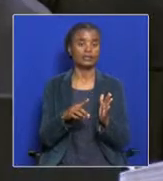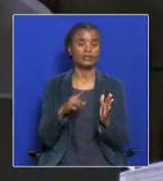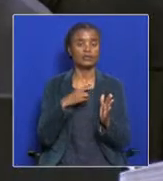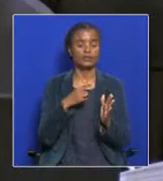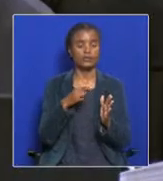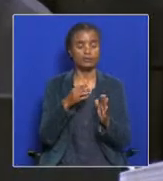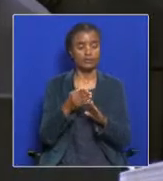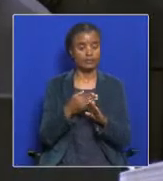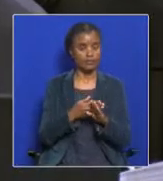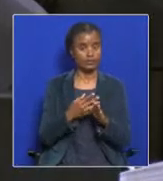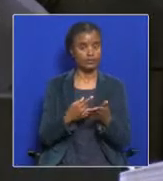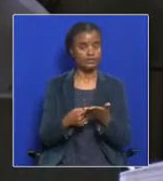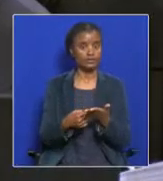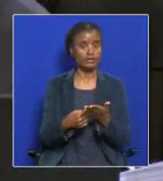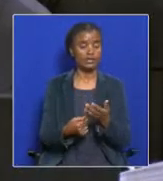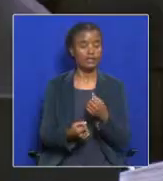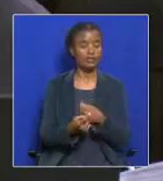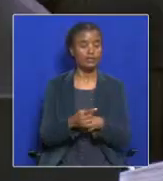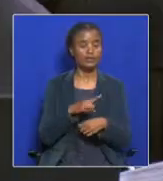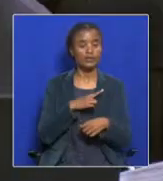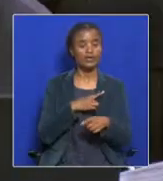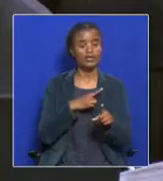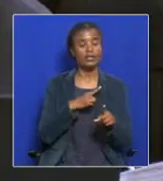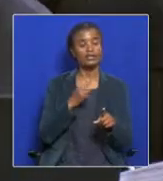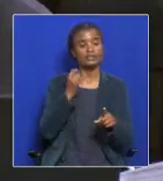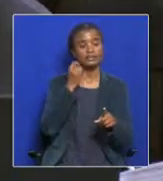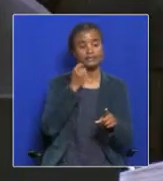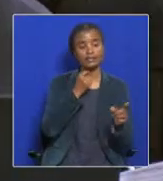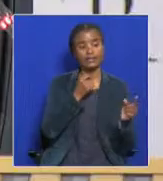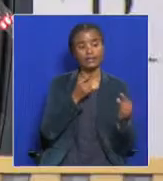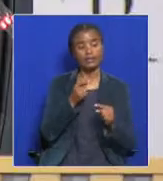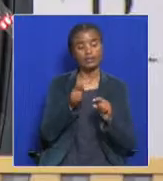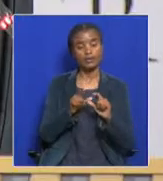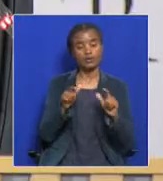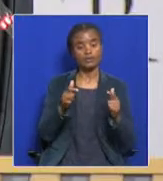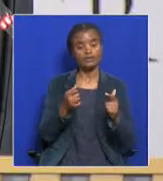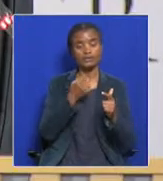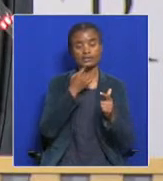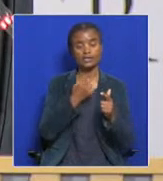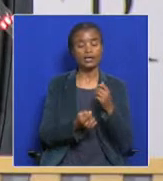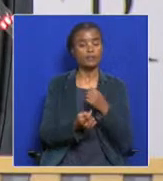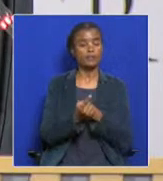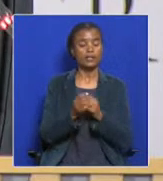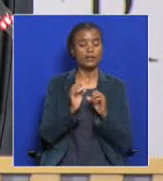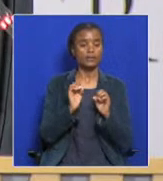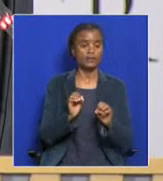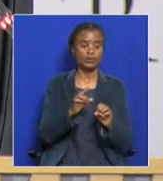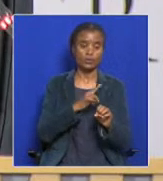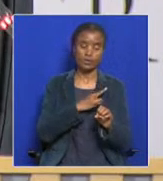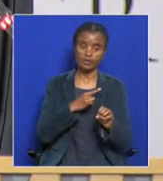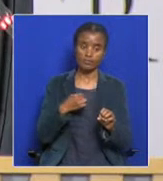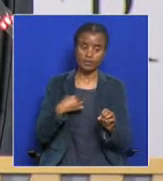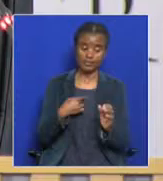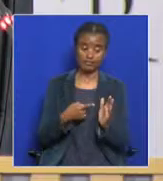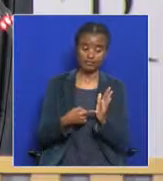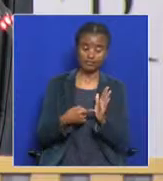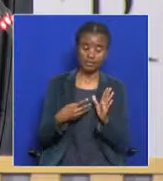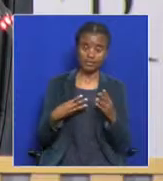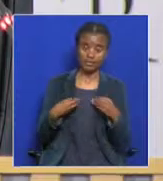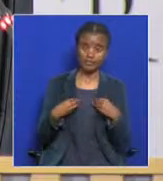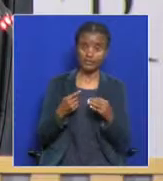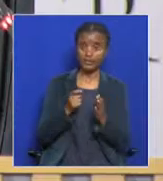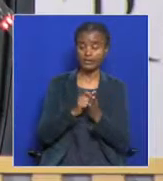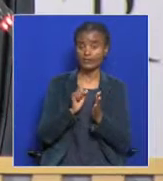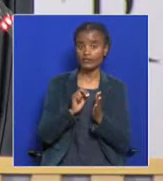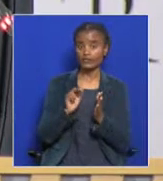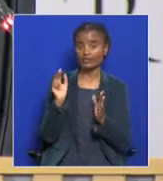does he come to the commission and say it didn't happen? Because I accept this as his affidavit, and I read it the way I read it, and I